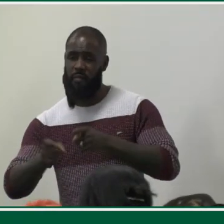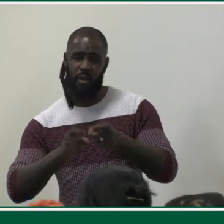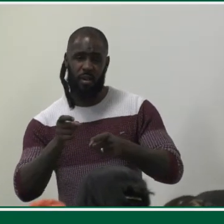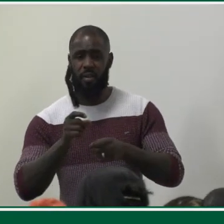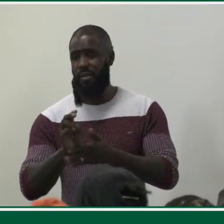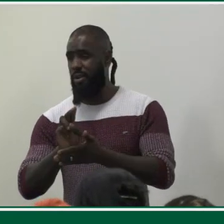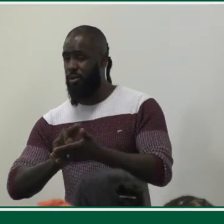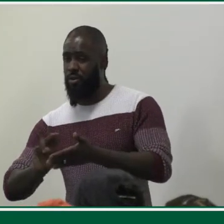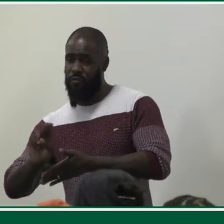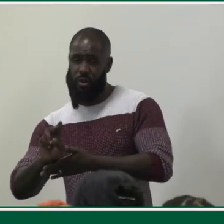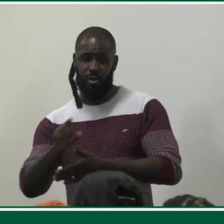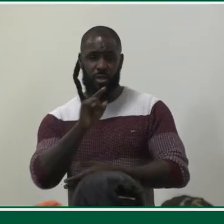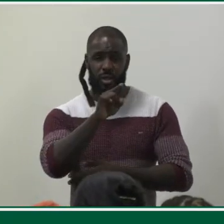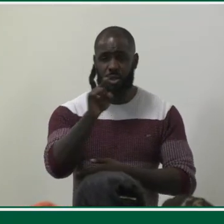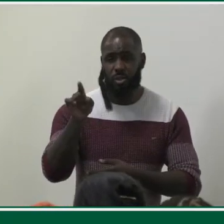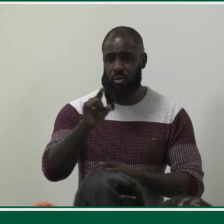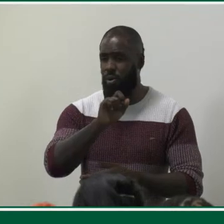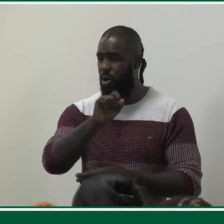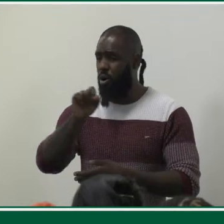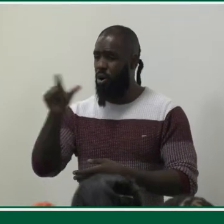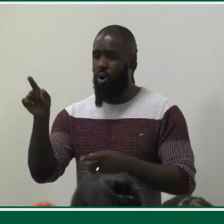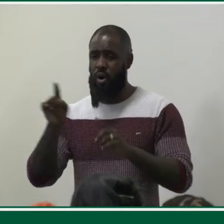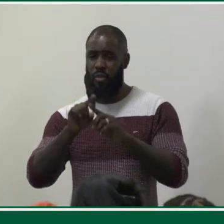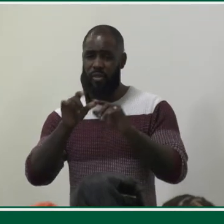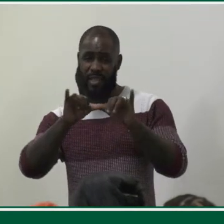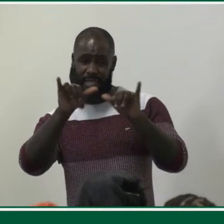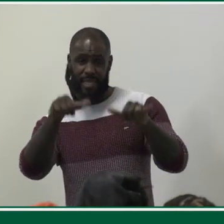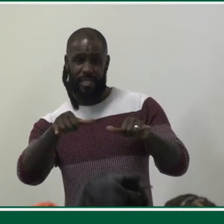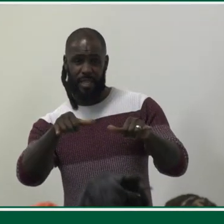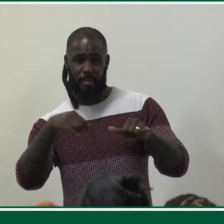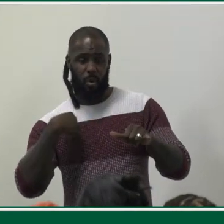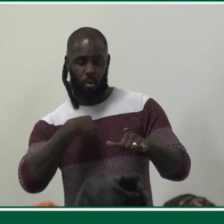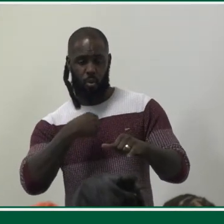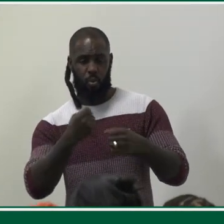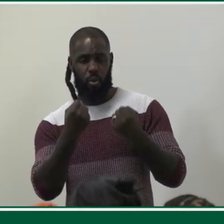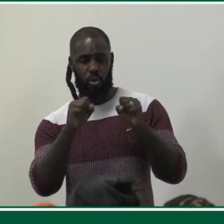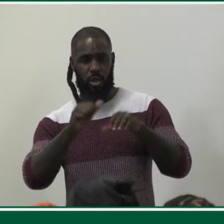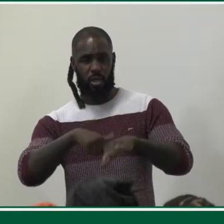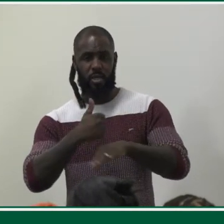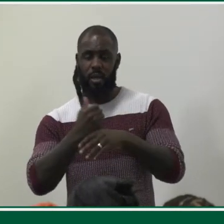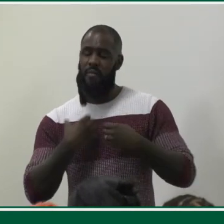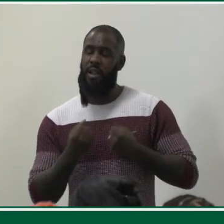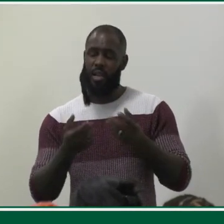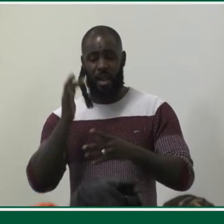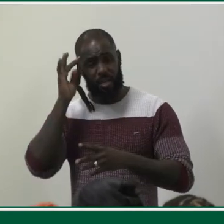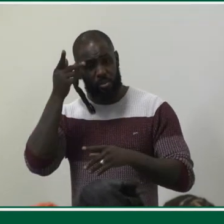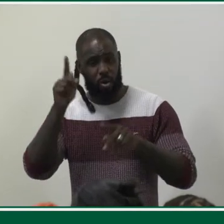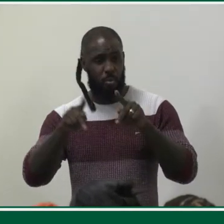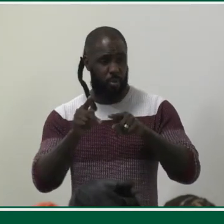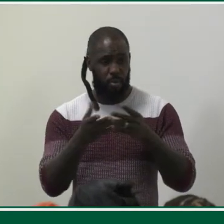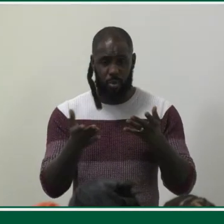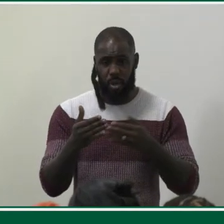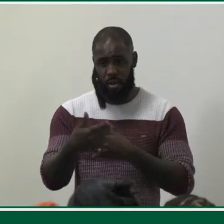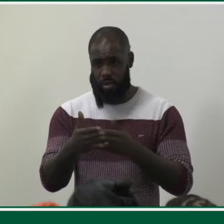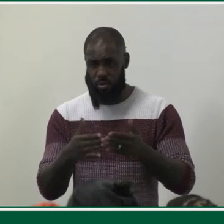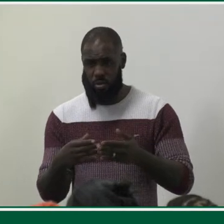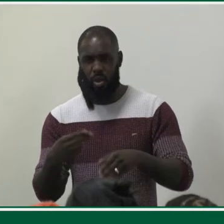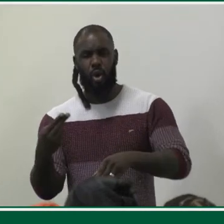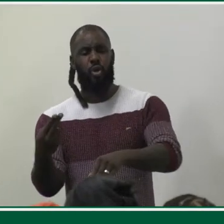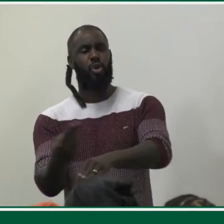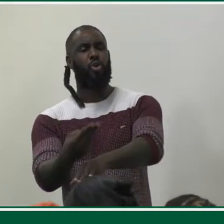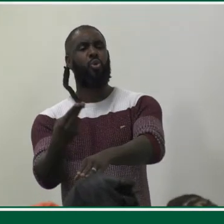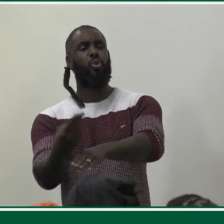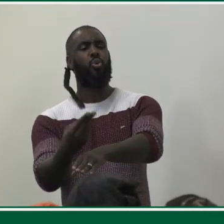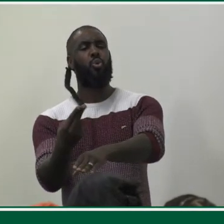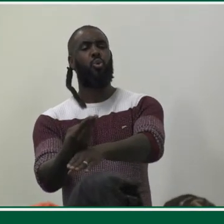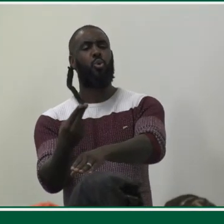the university, at all of this with everything they have. You've got a lot of smart people in this room. Use us to be